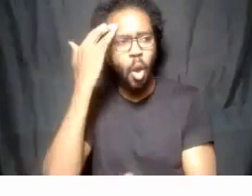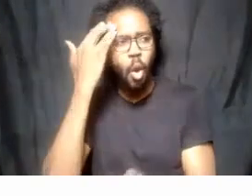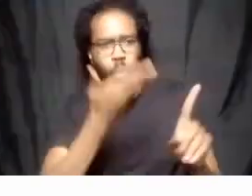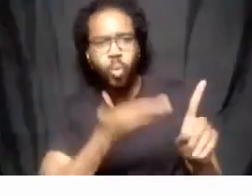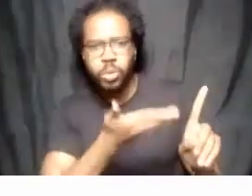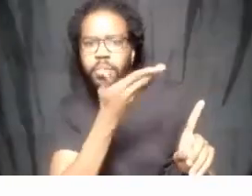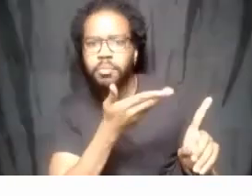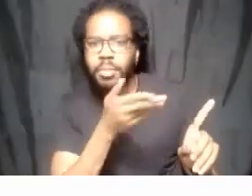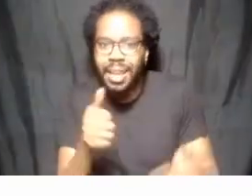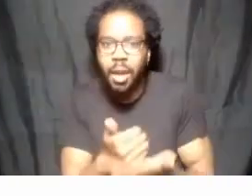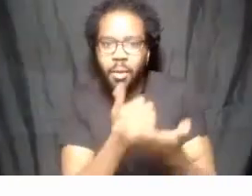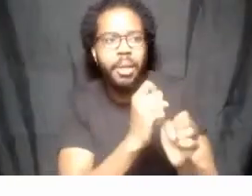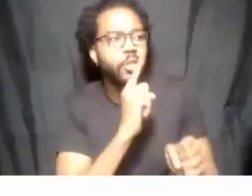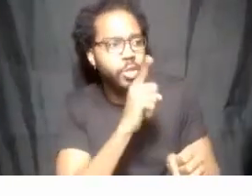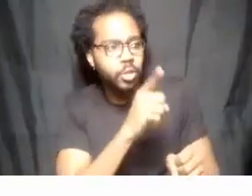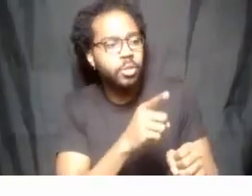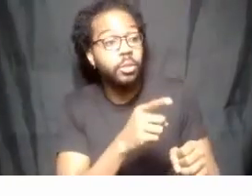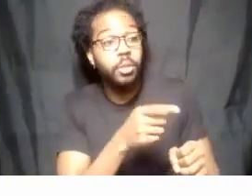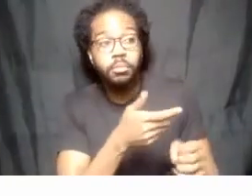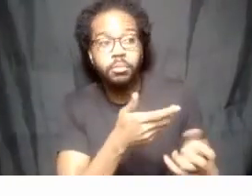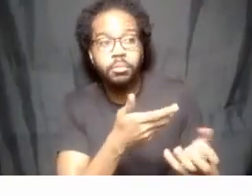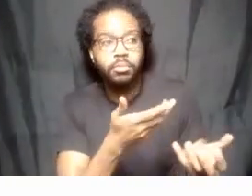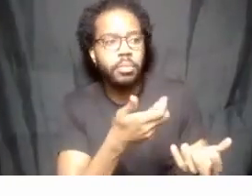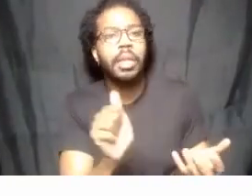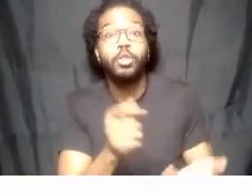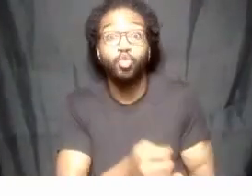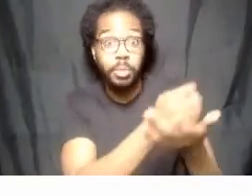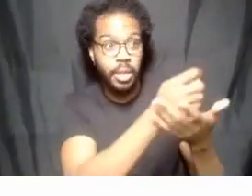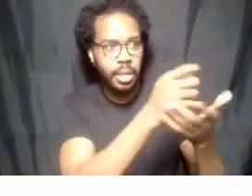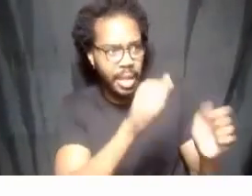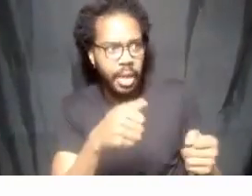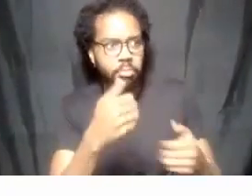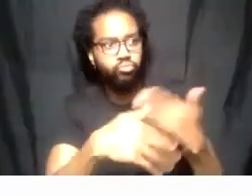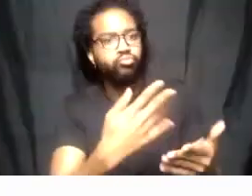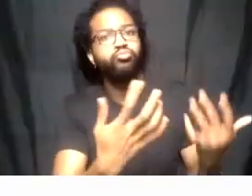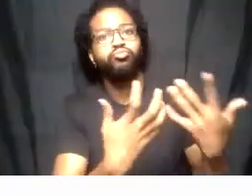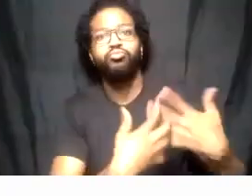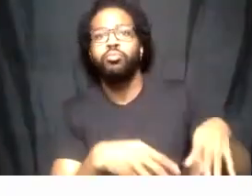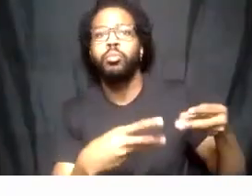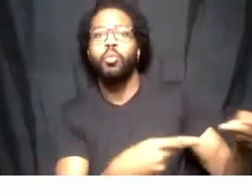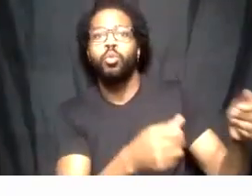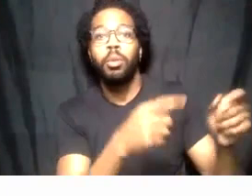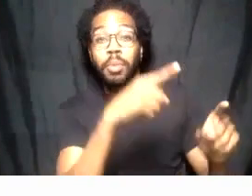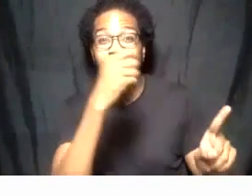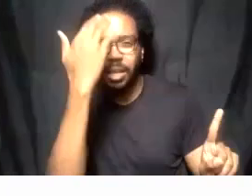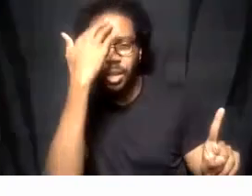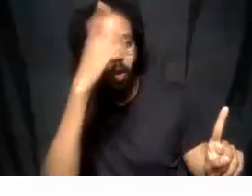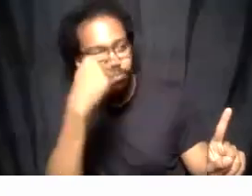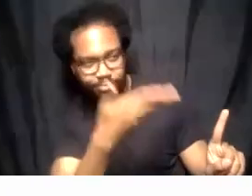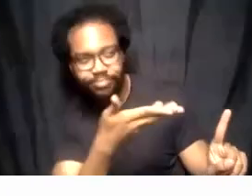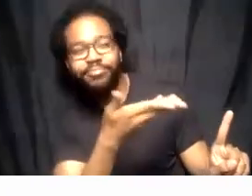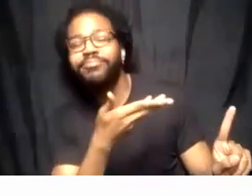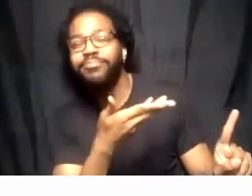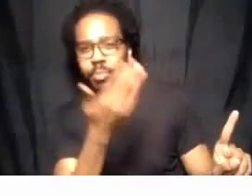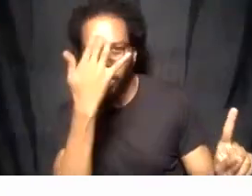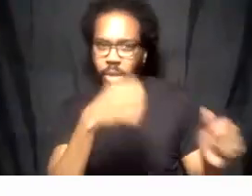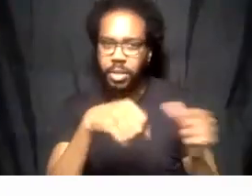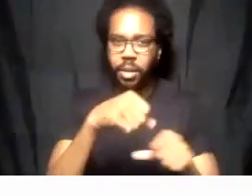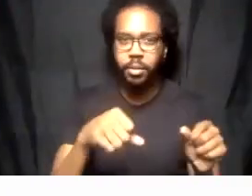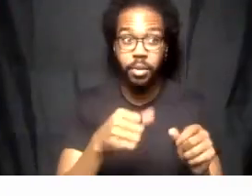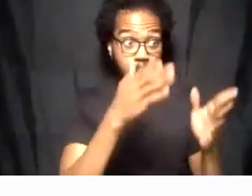can help make sure that any treatment can be administered because they have the familiar face, or that the person,